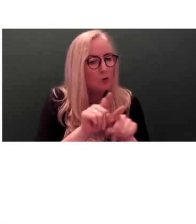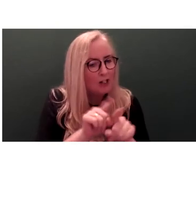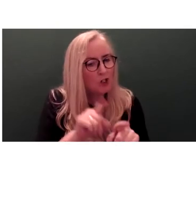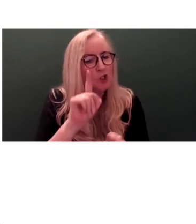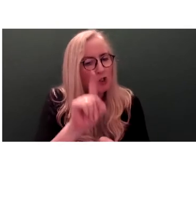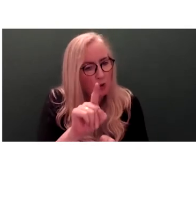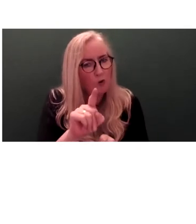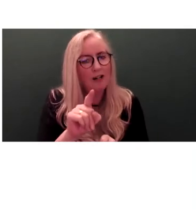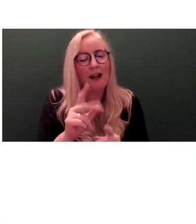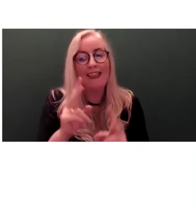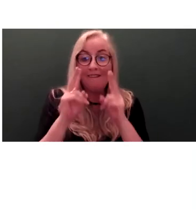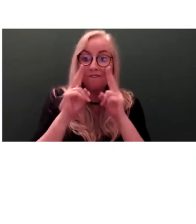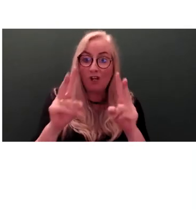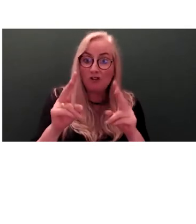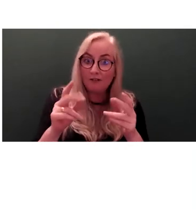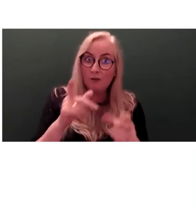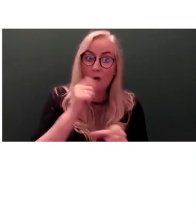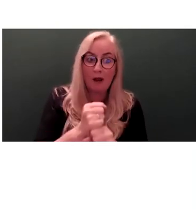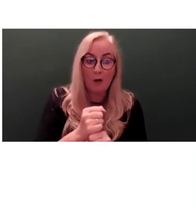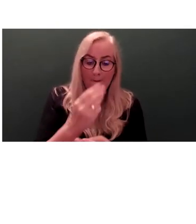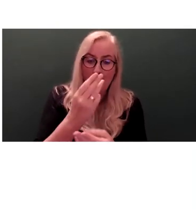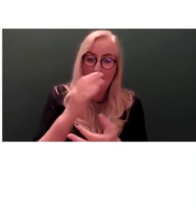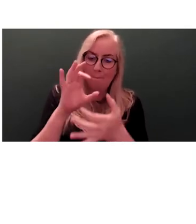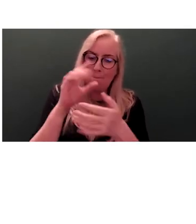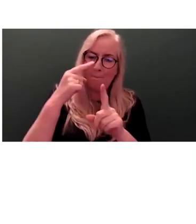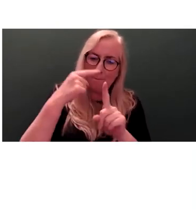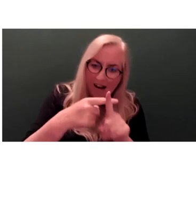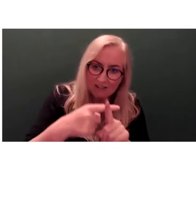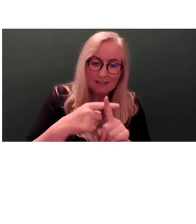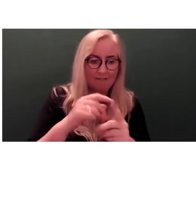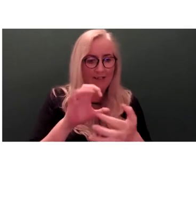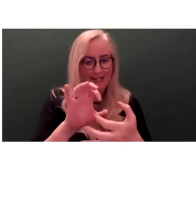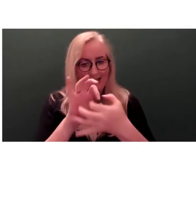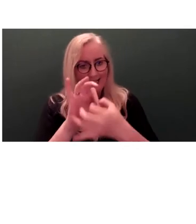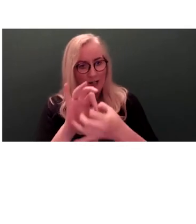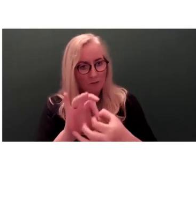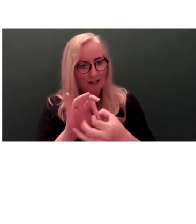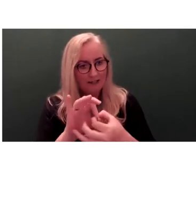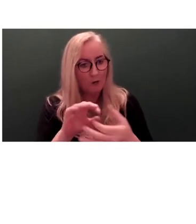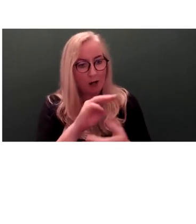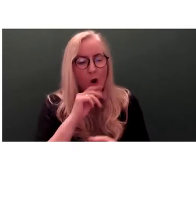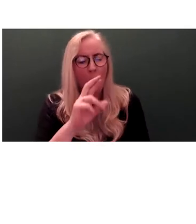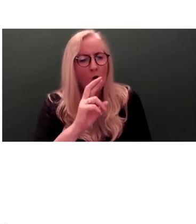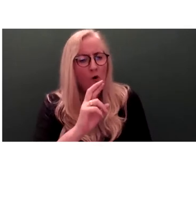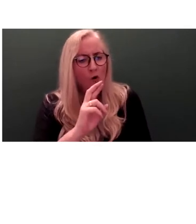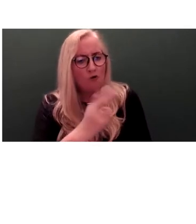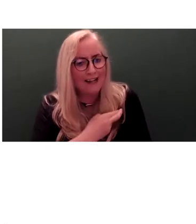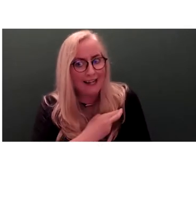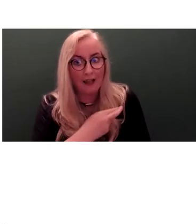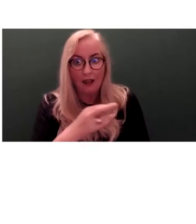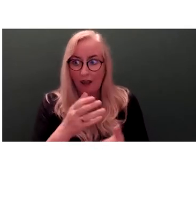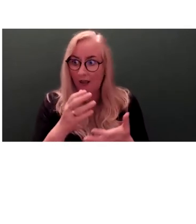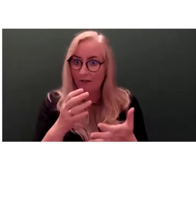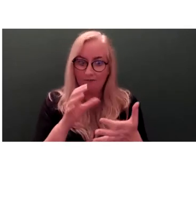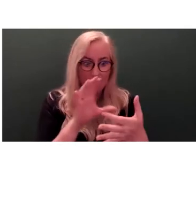vision should be for the absolute positive engagement of people, the really tapping into